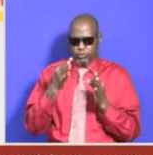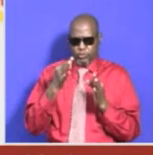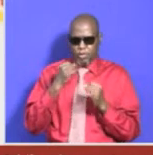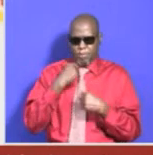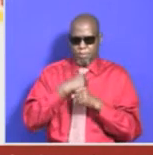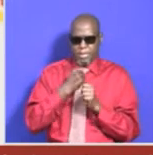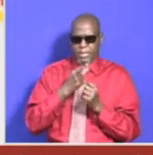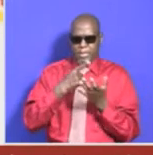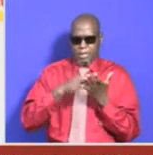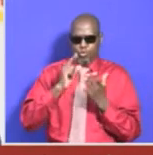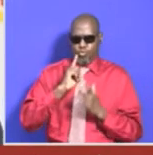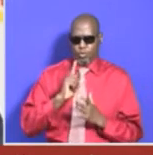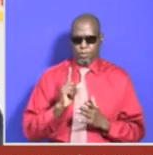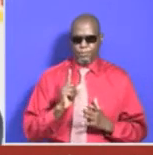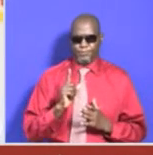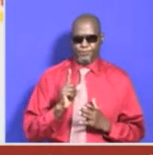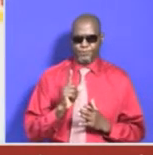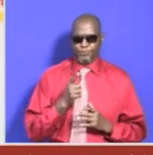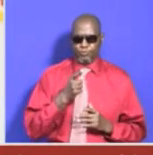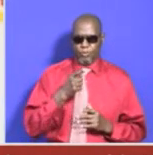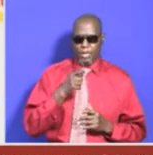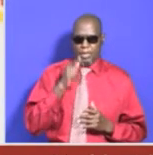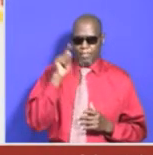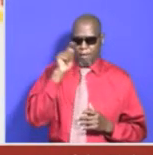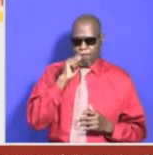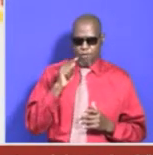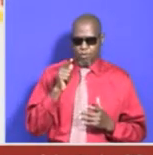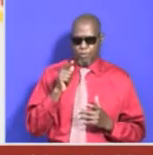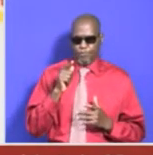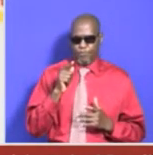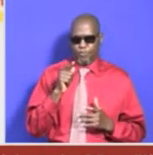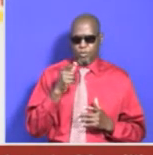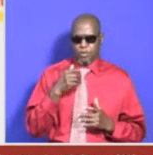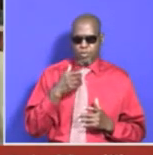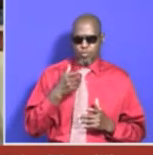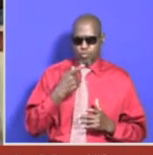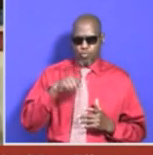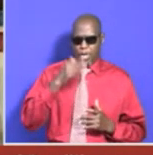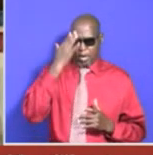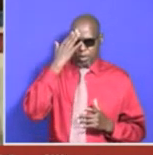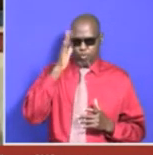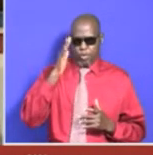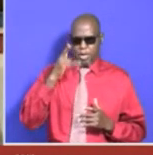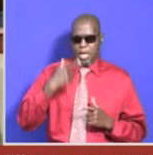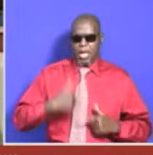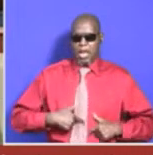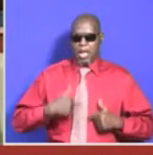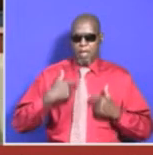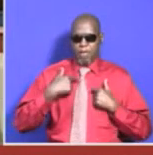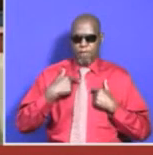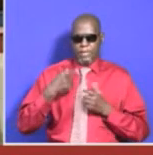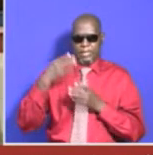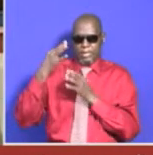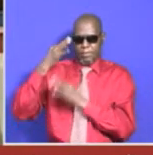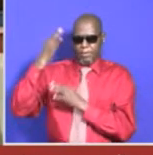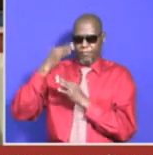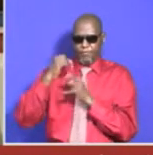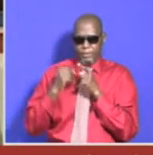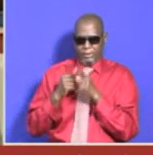right ones. We are therefore acutely aware that lives depend on this in all forms